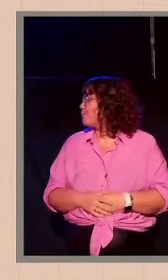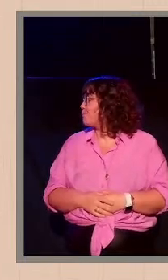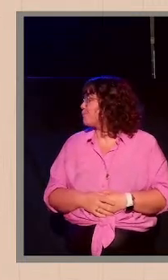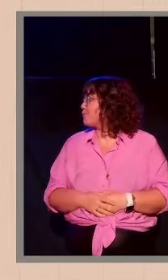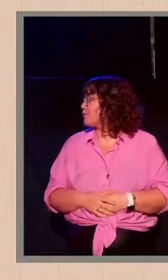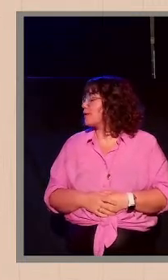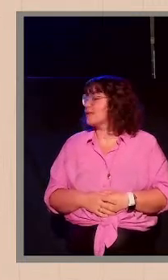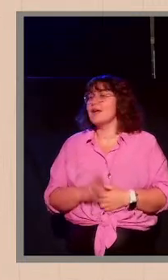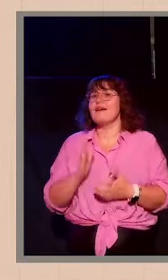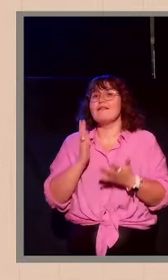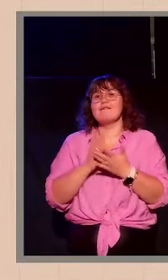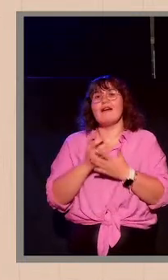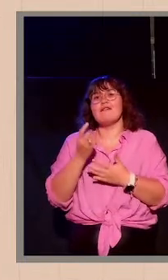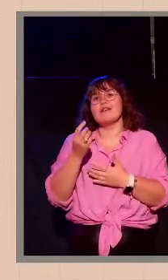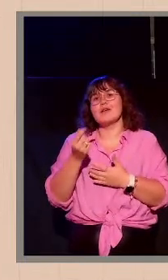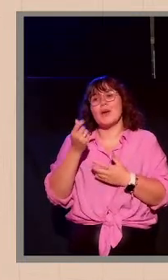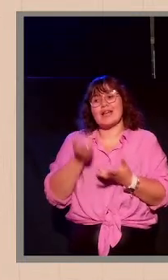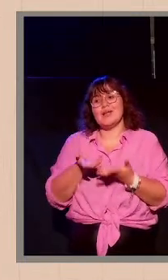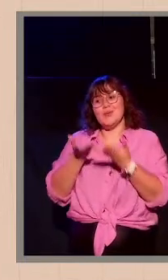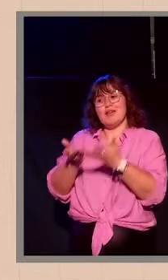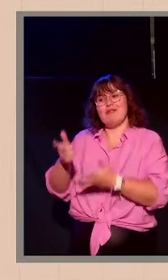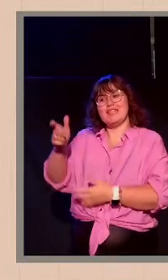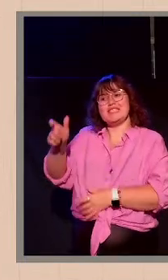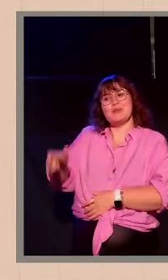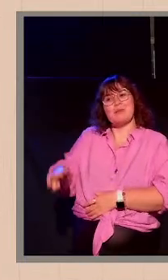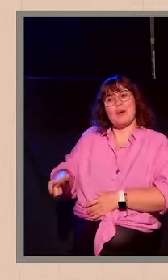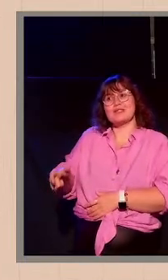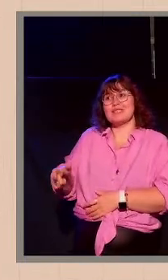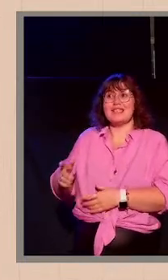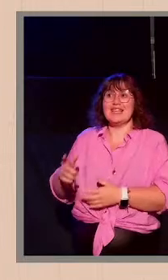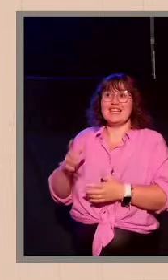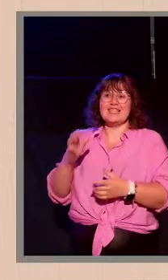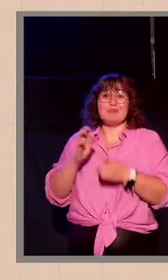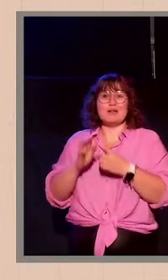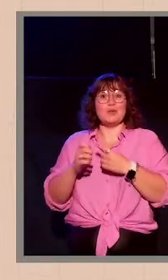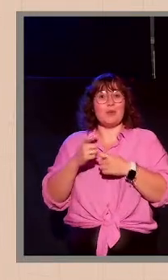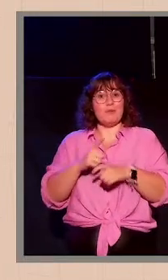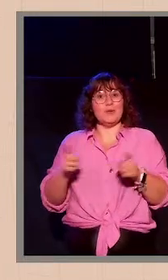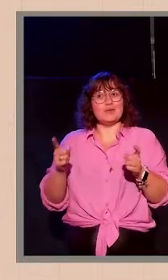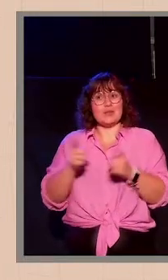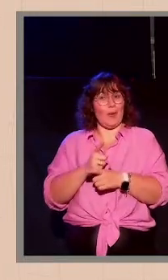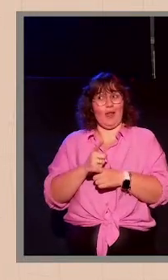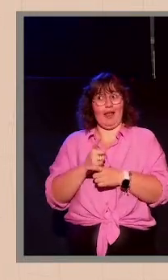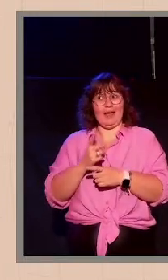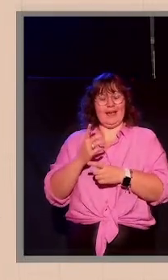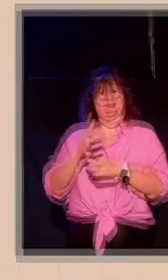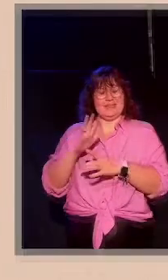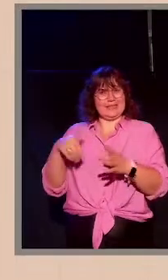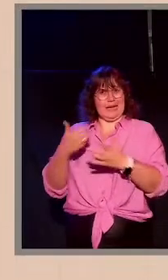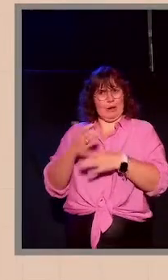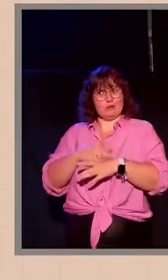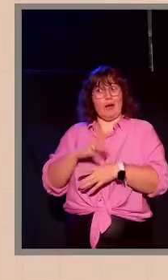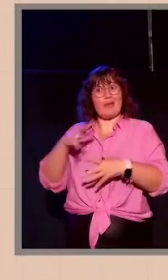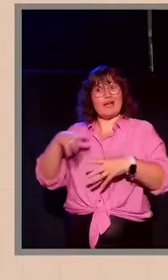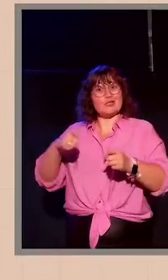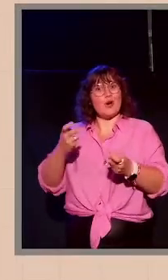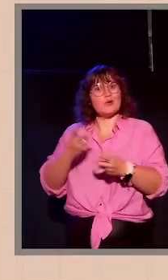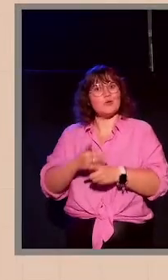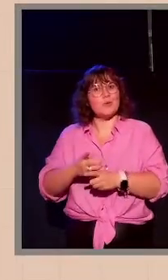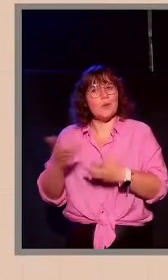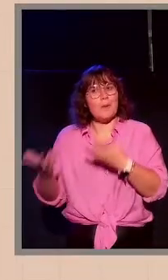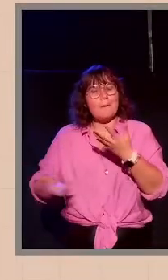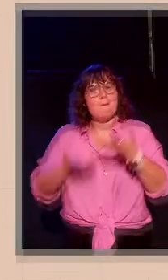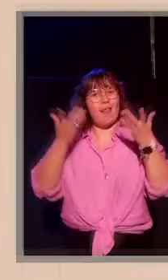that very quickly when you give this to somebody, even non-musical, it doesn't take long before they start to play it. They